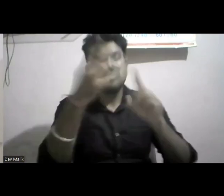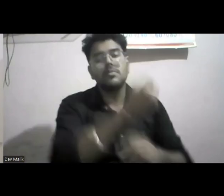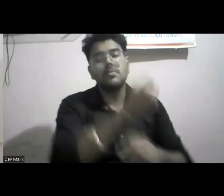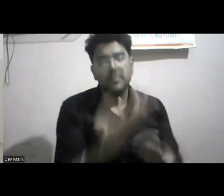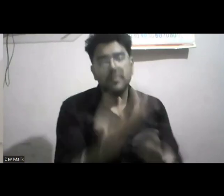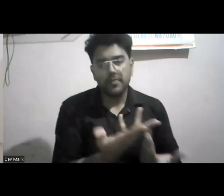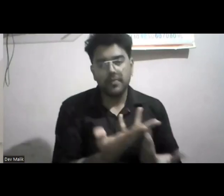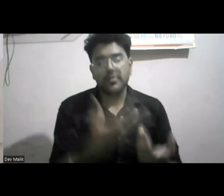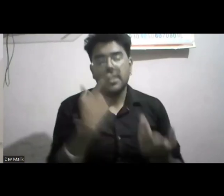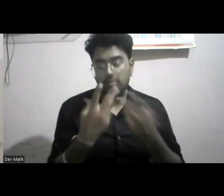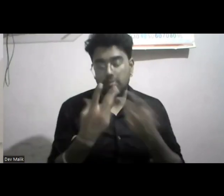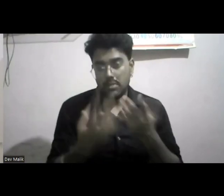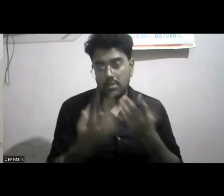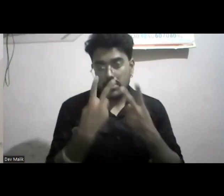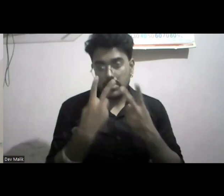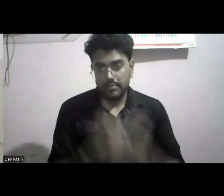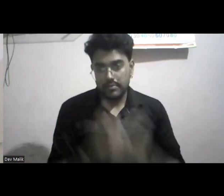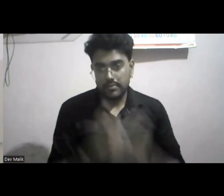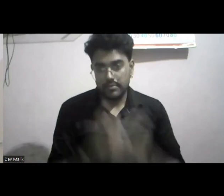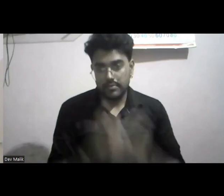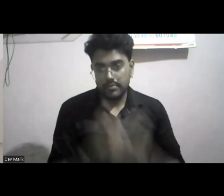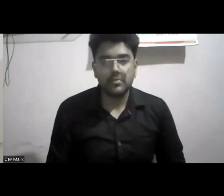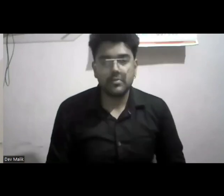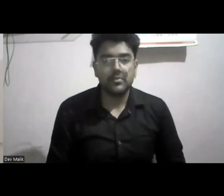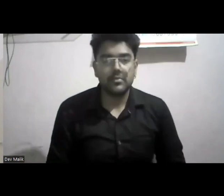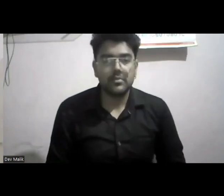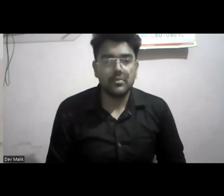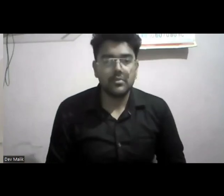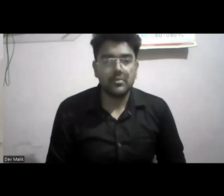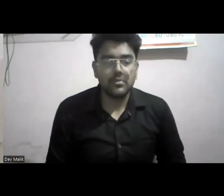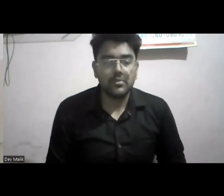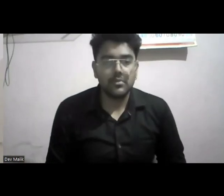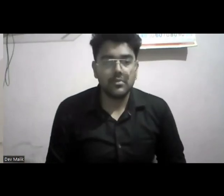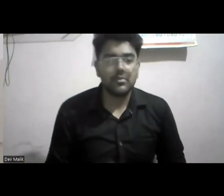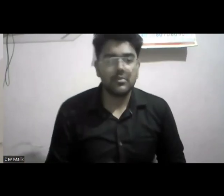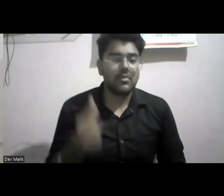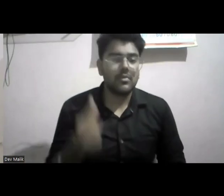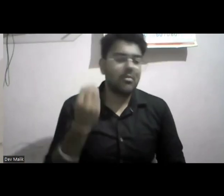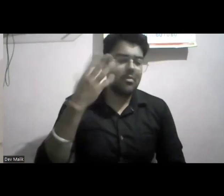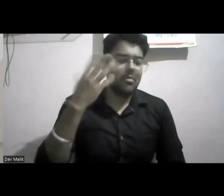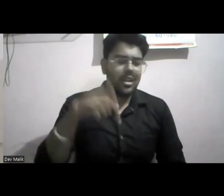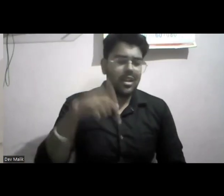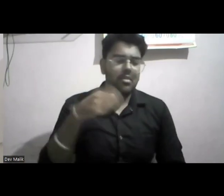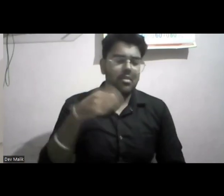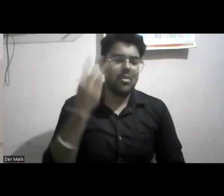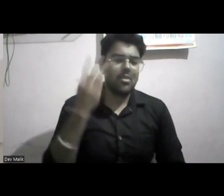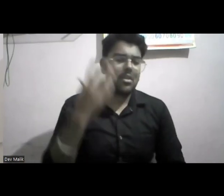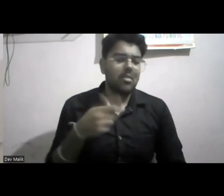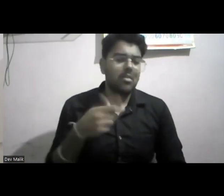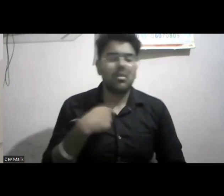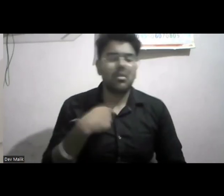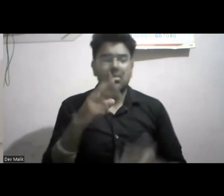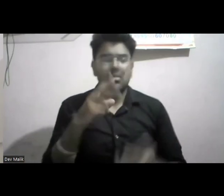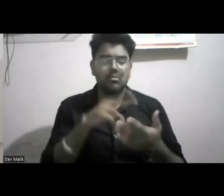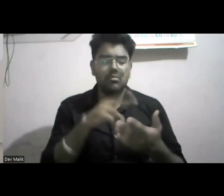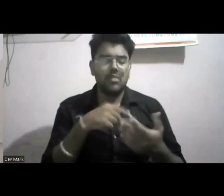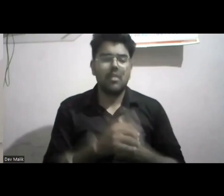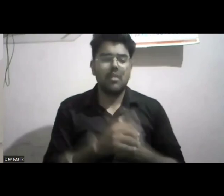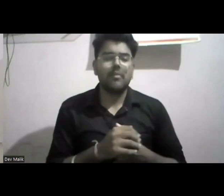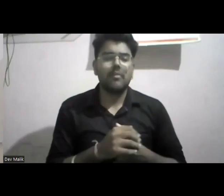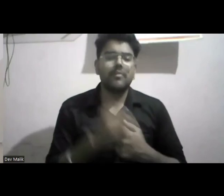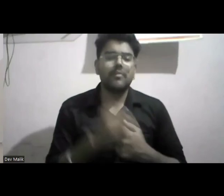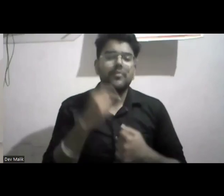seen. So just this morning, like you just said, parents, I was just reading somewhere that, you know, parents should not,